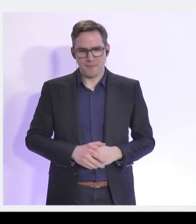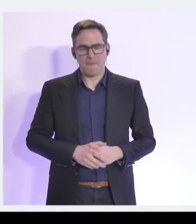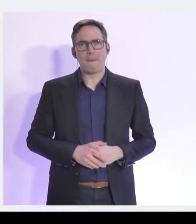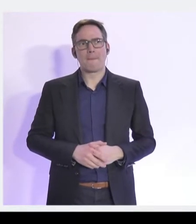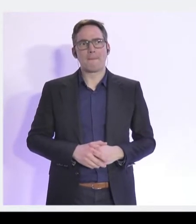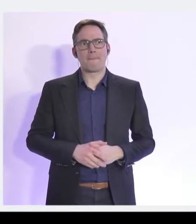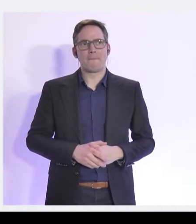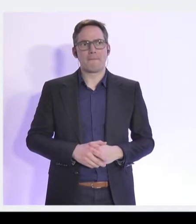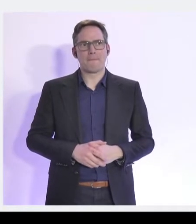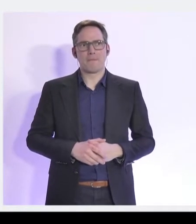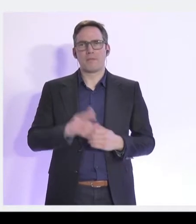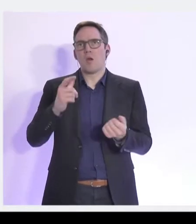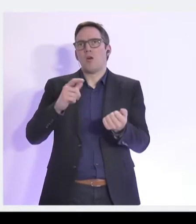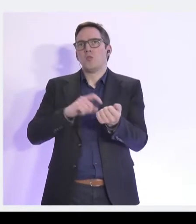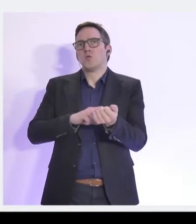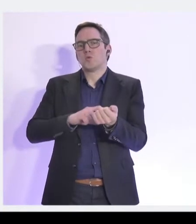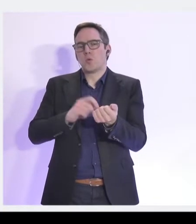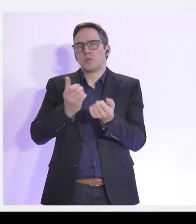else. You mentioned